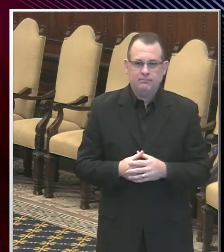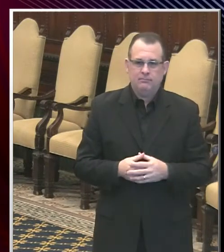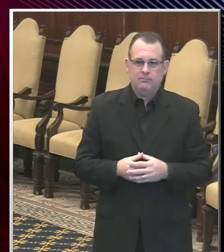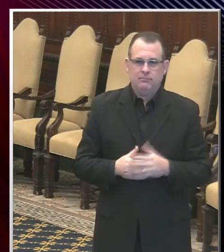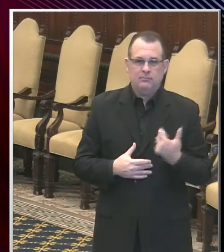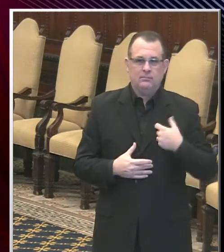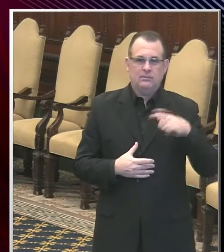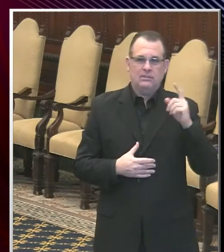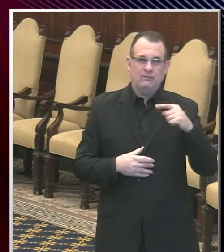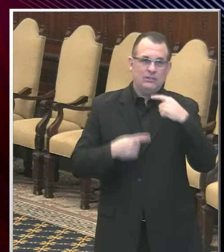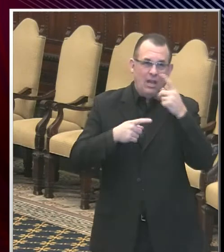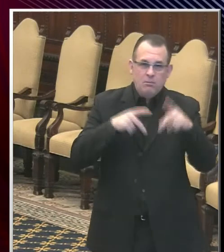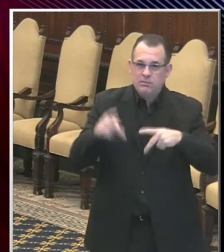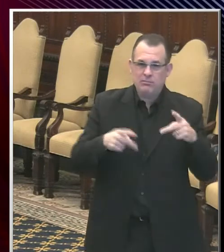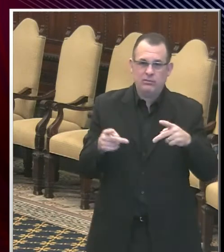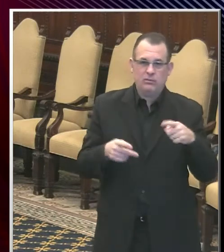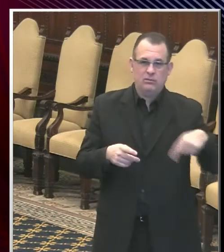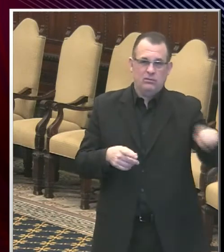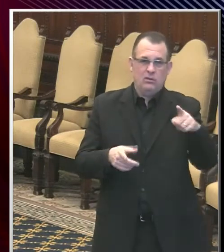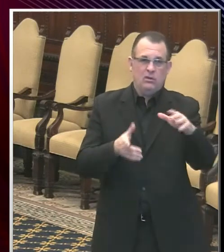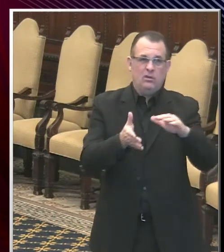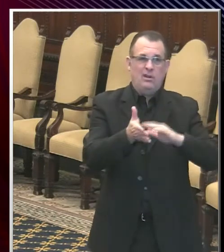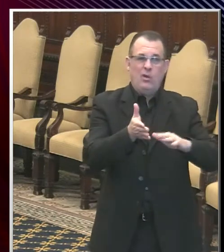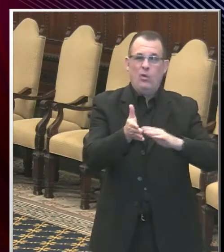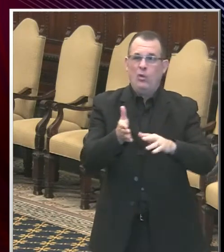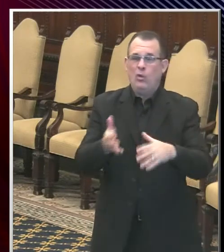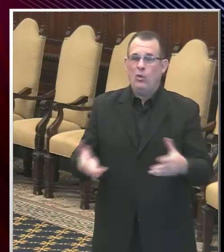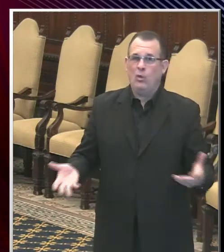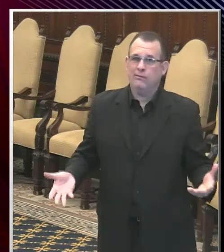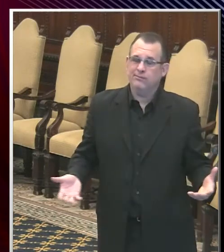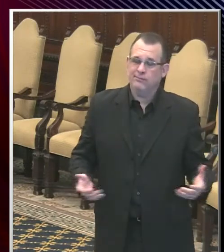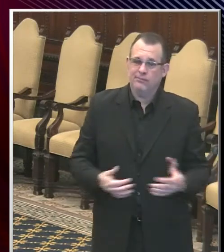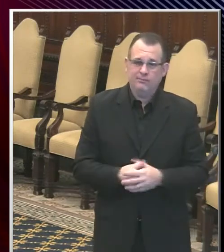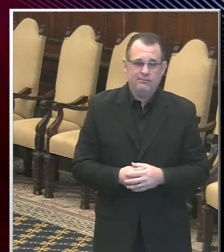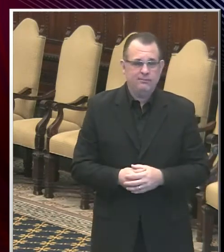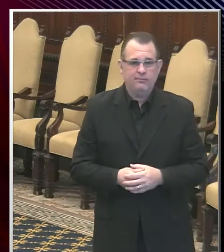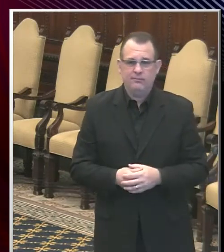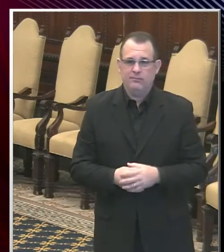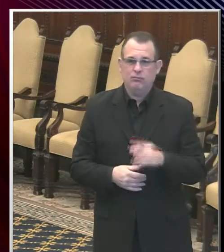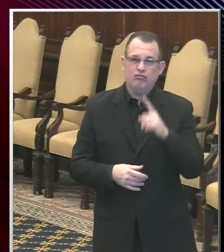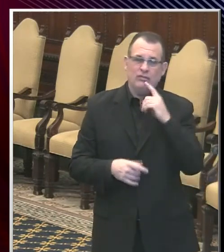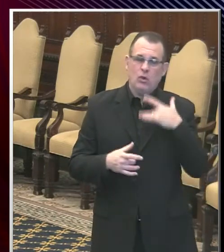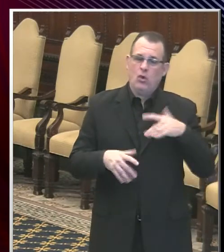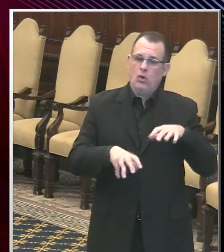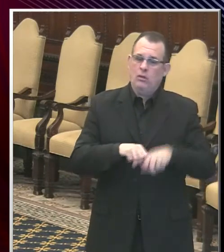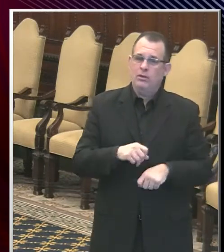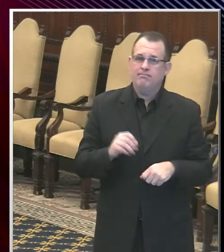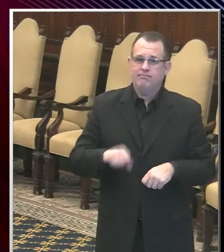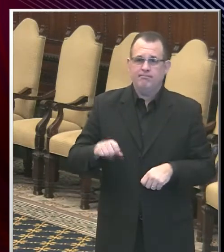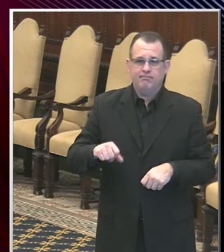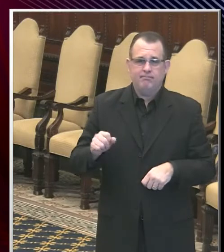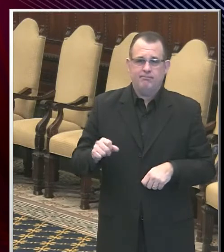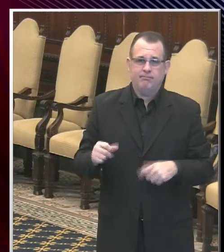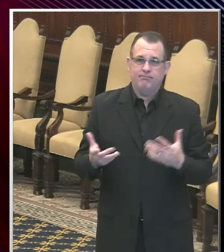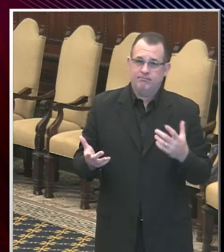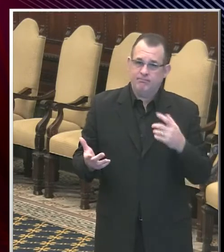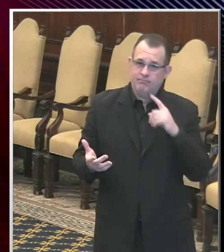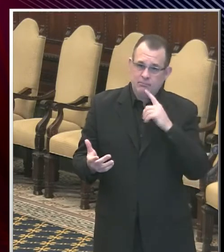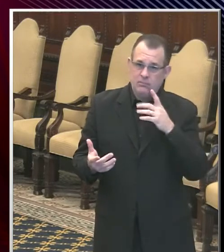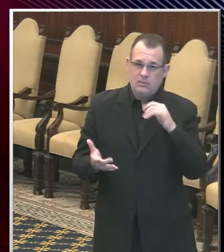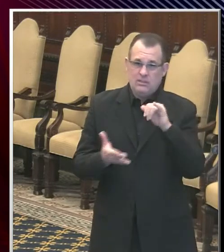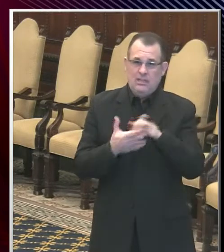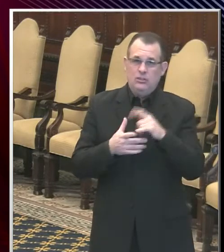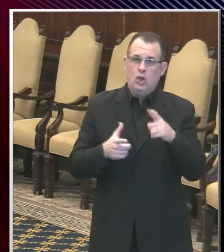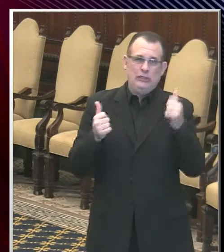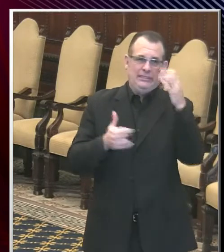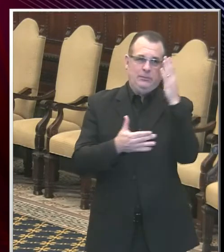tell people that they're going to have to be laid off. And it's really heartbreaking, and it's very difficult. And that's the largest part